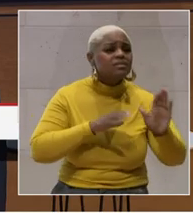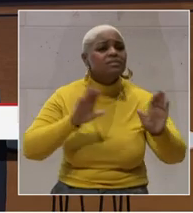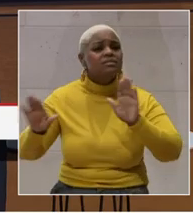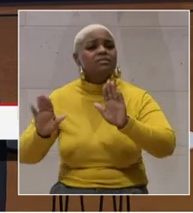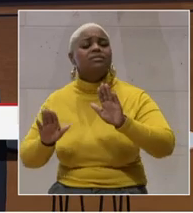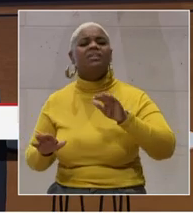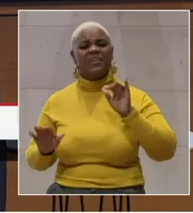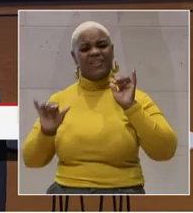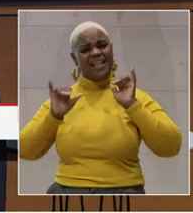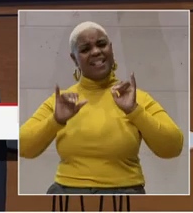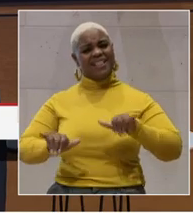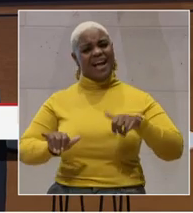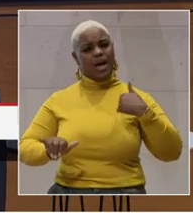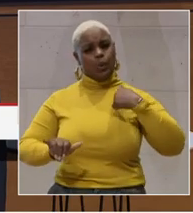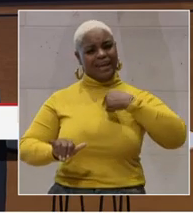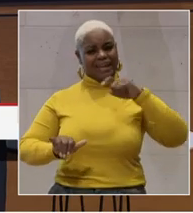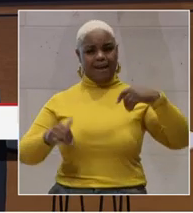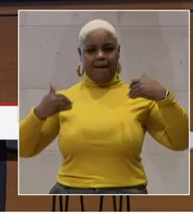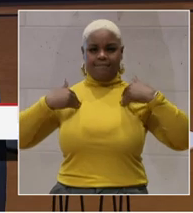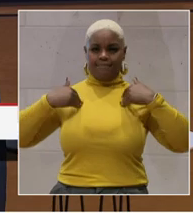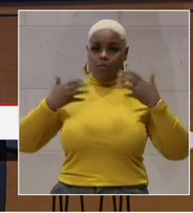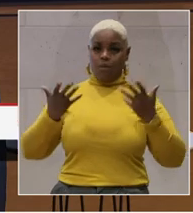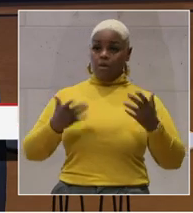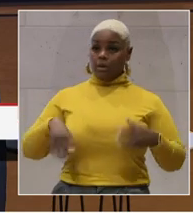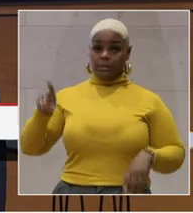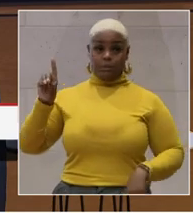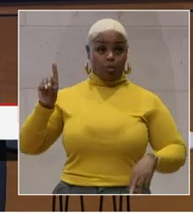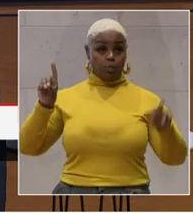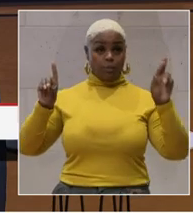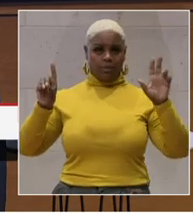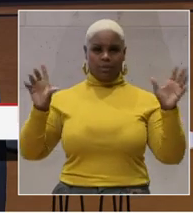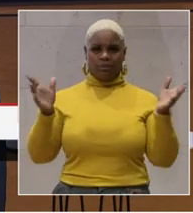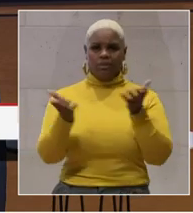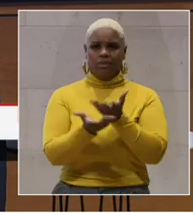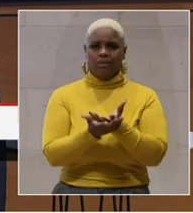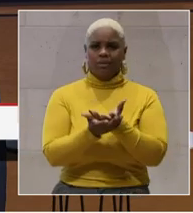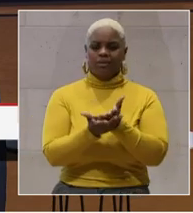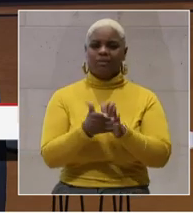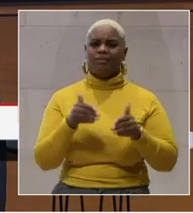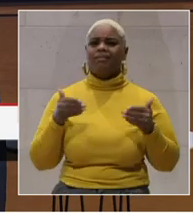approaches. People having safe, affordable housing shouldn't be a partisan issue.